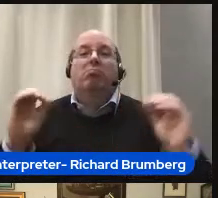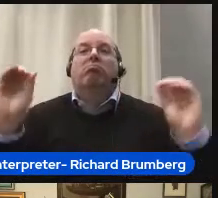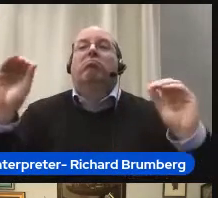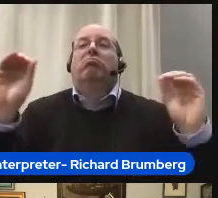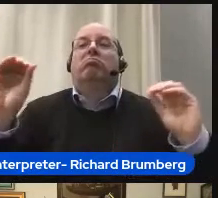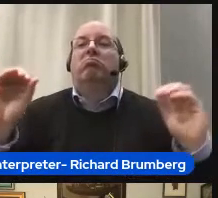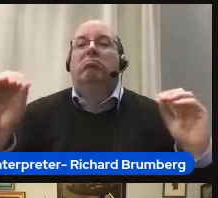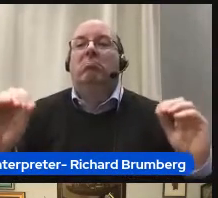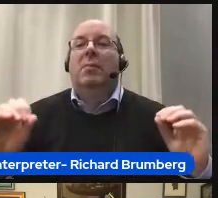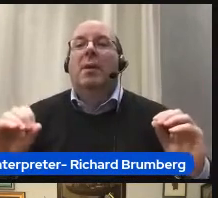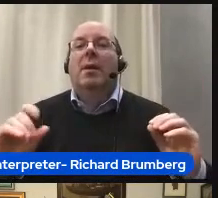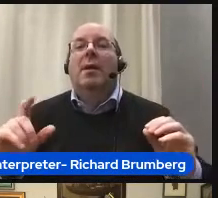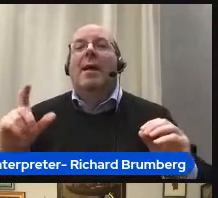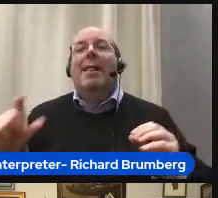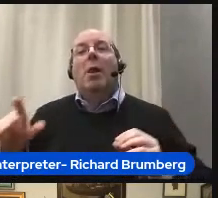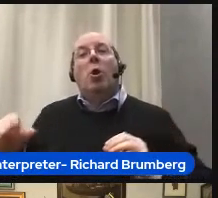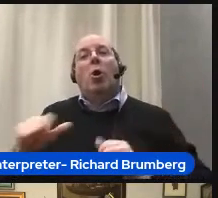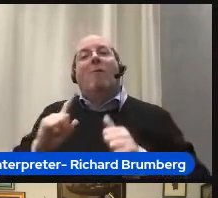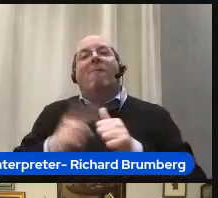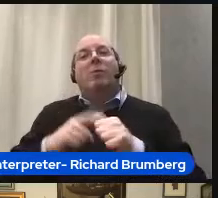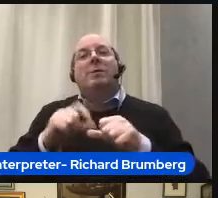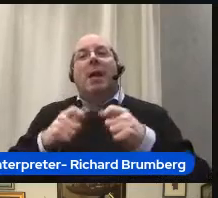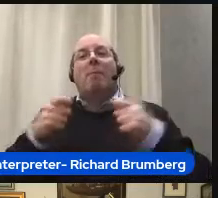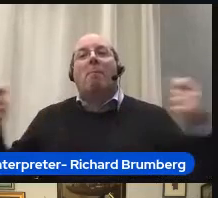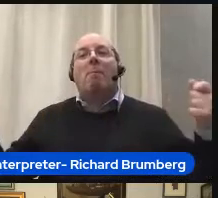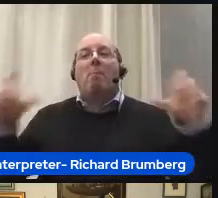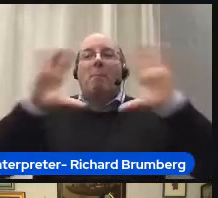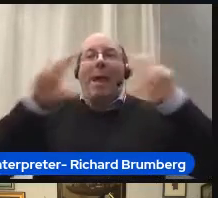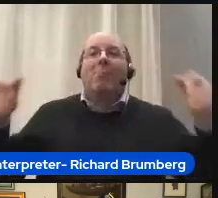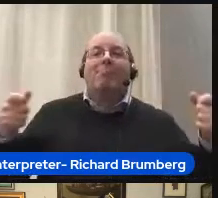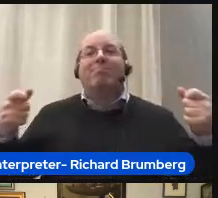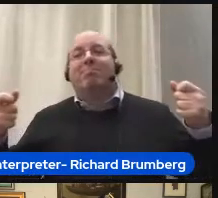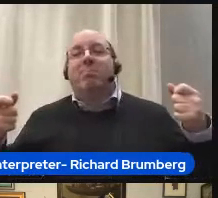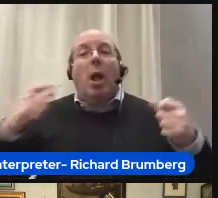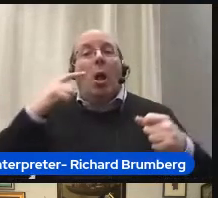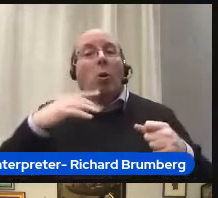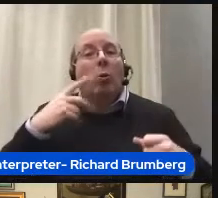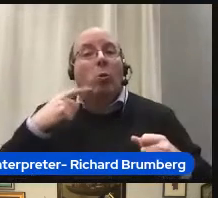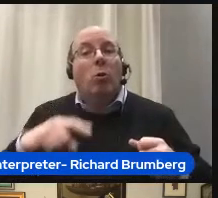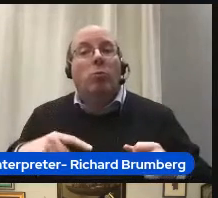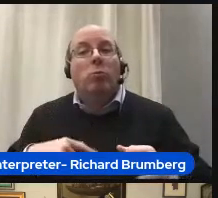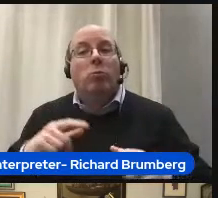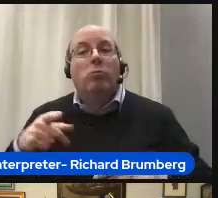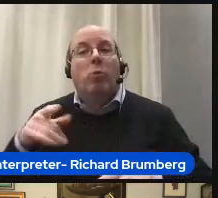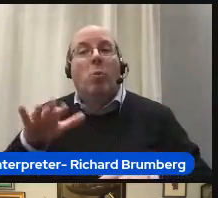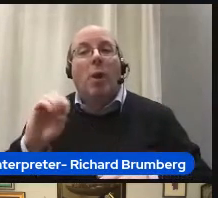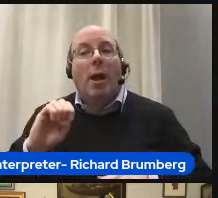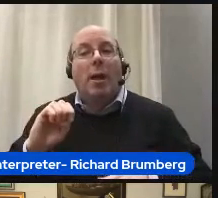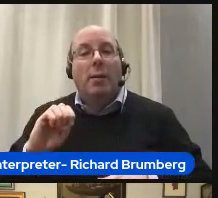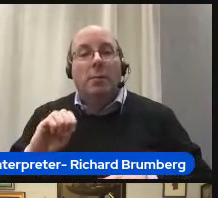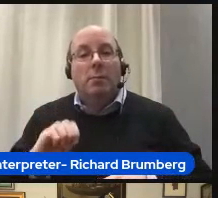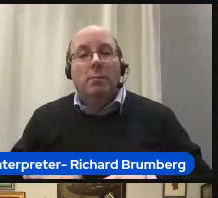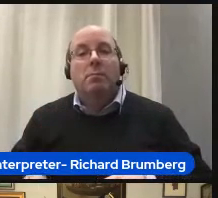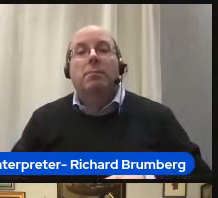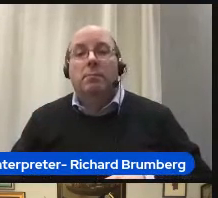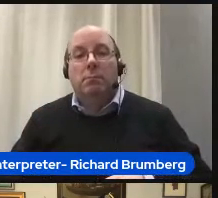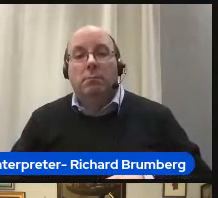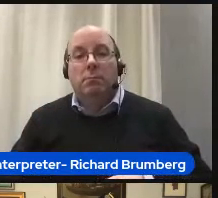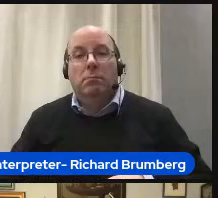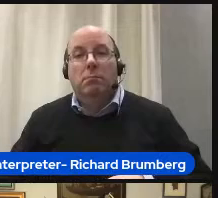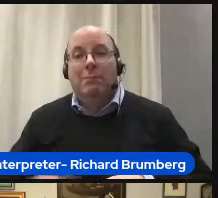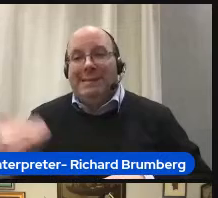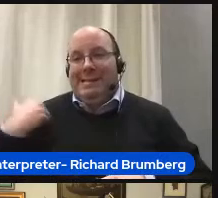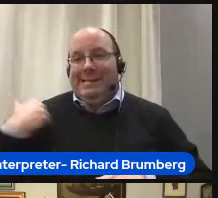out there marching under a Jewish banner for Pride. And in 2018, we had over 52 Jewish partners showing up